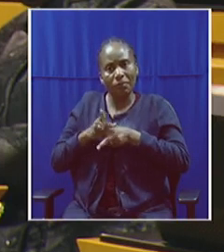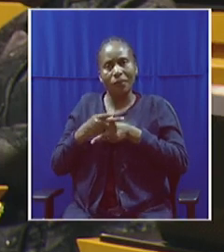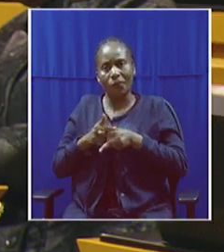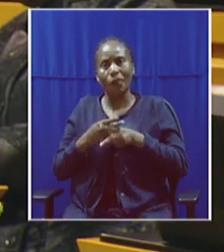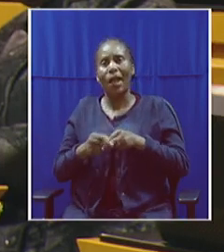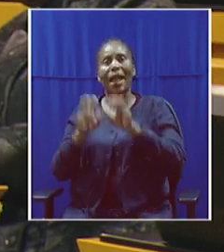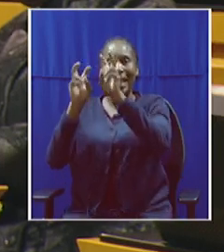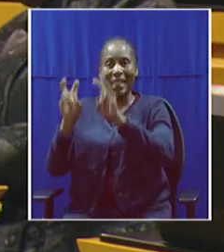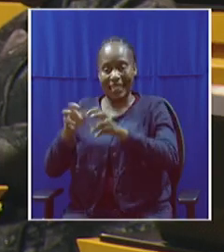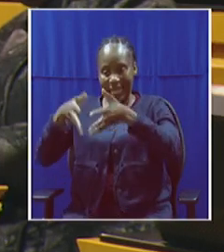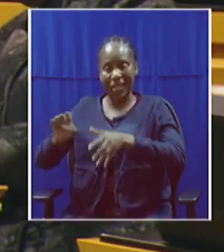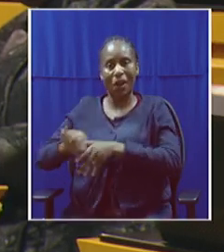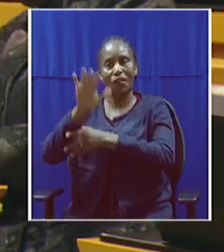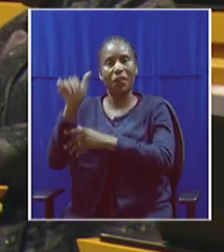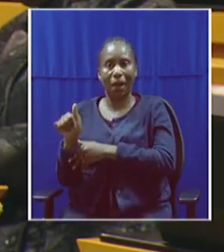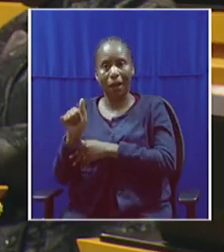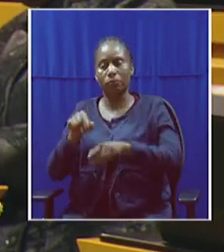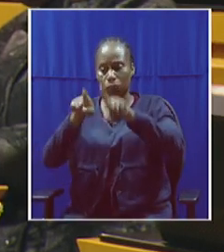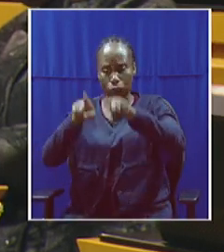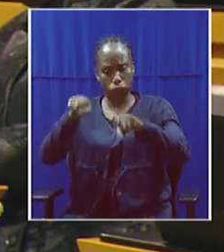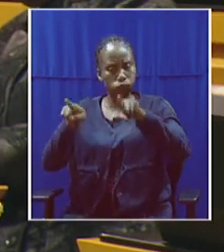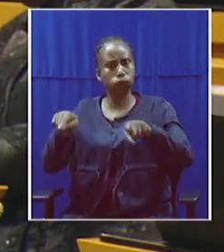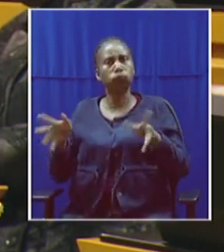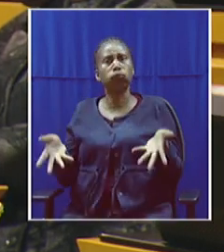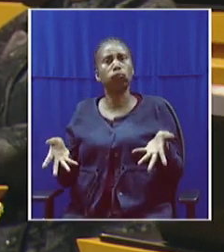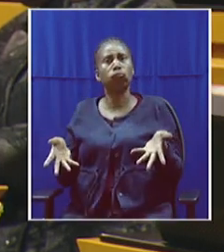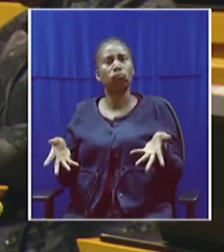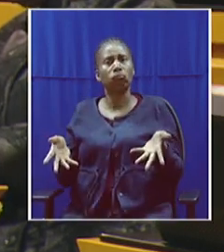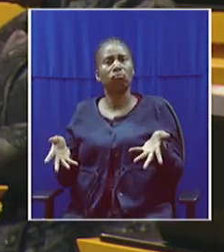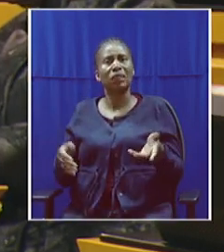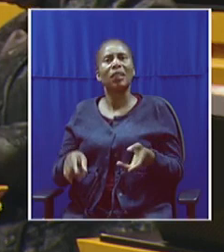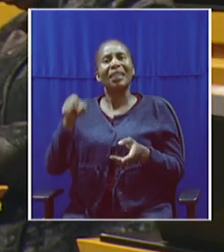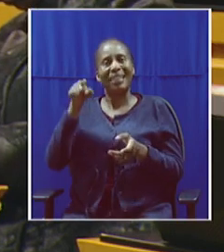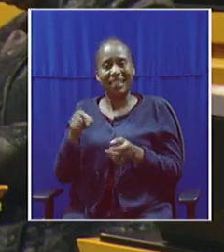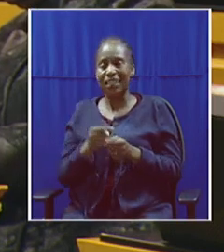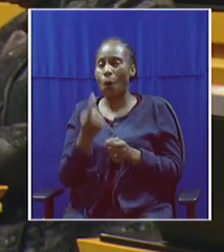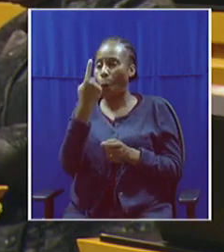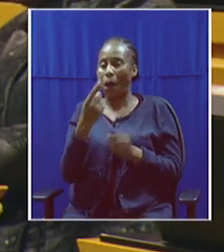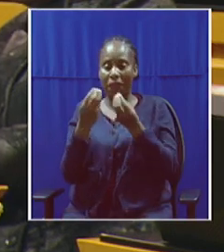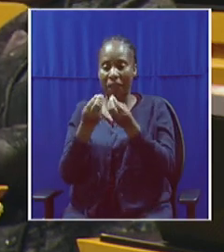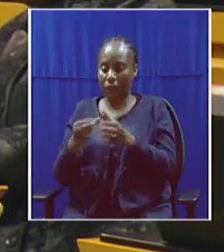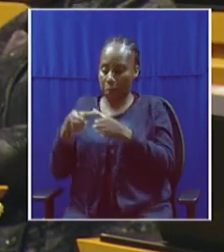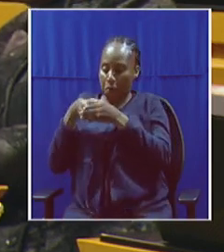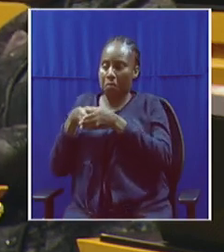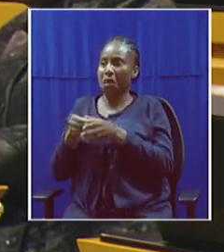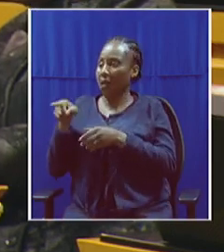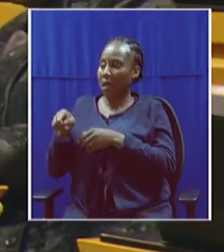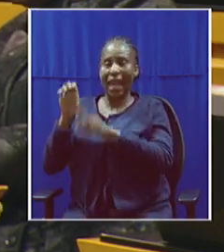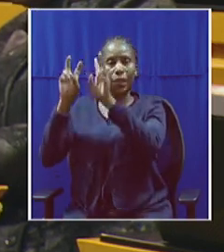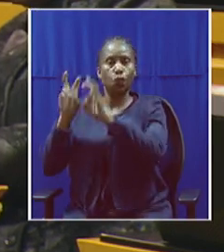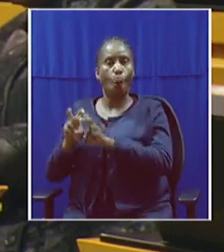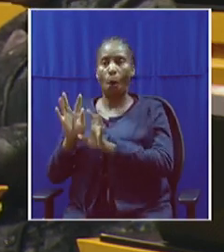Africa is Diversified it's no longer a monopoly of escom it's no